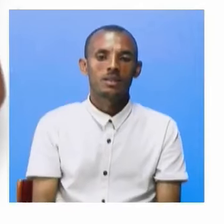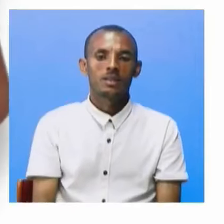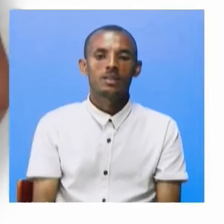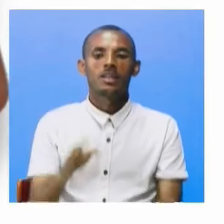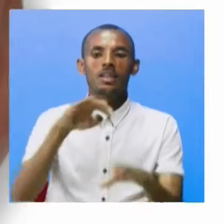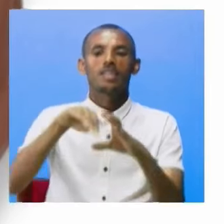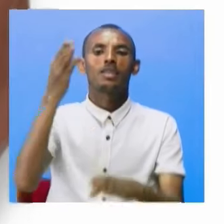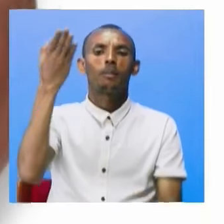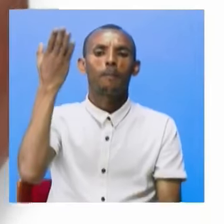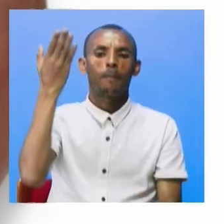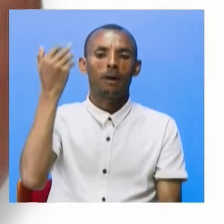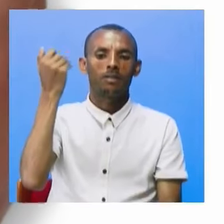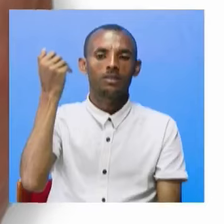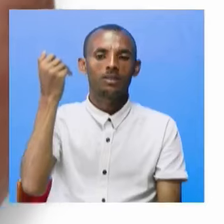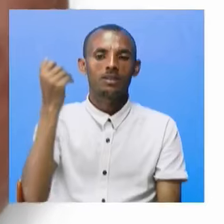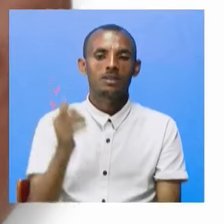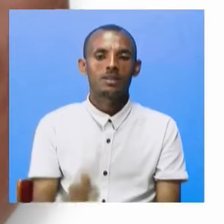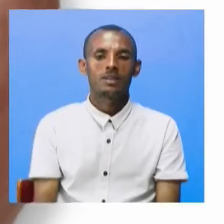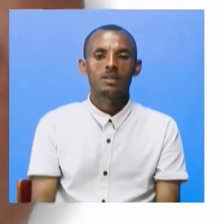past,